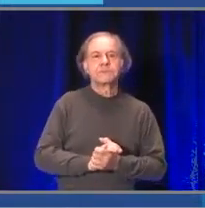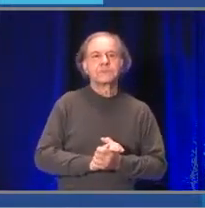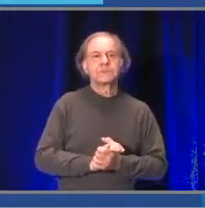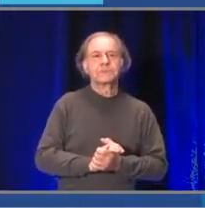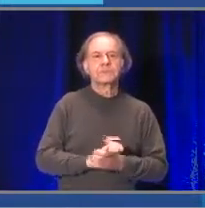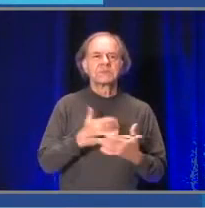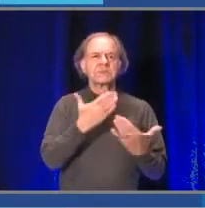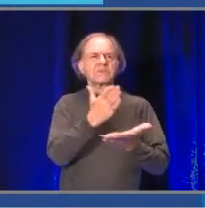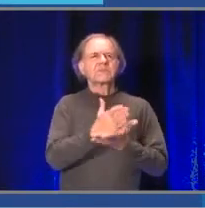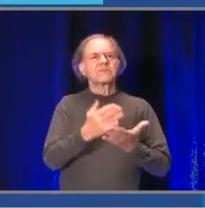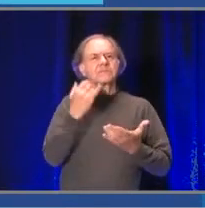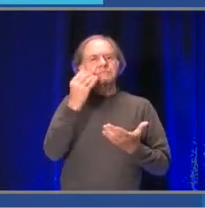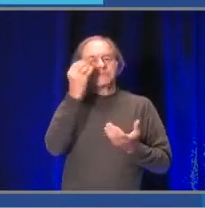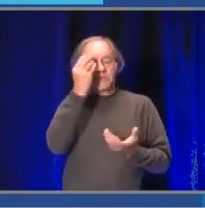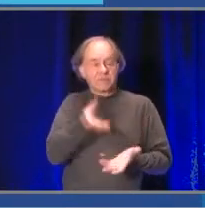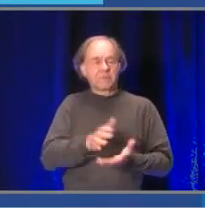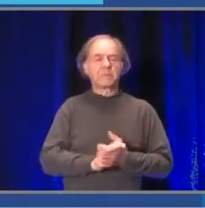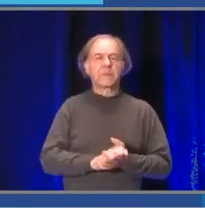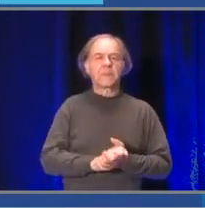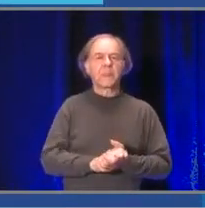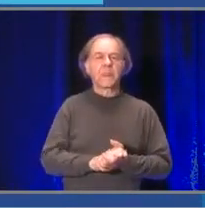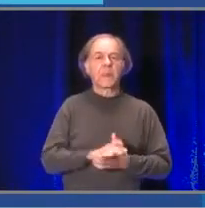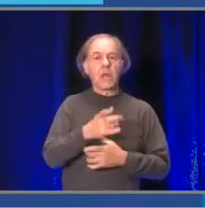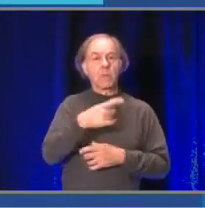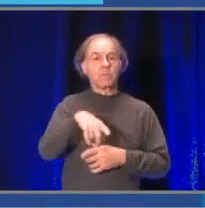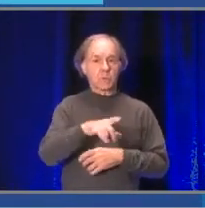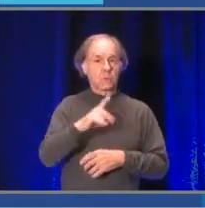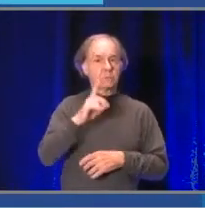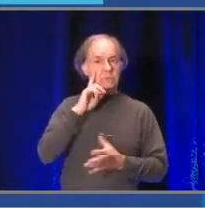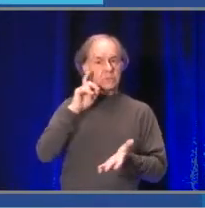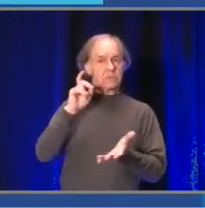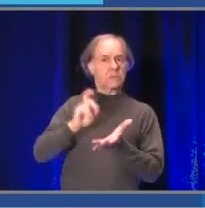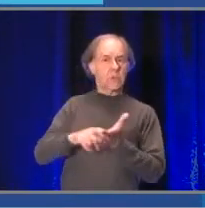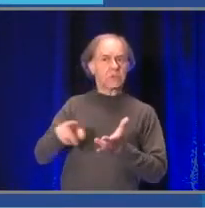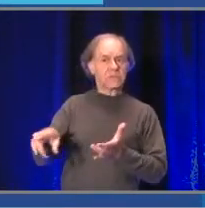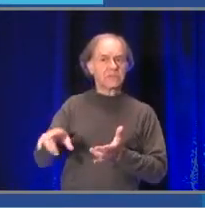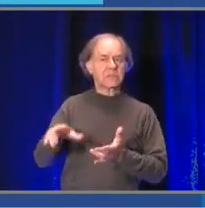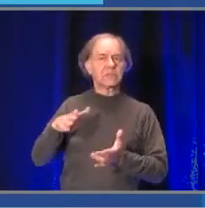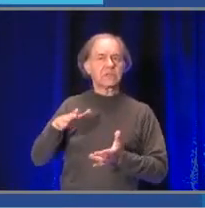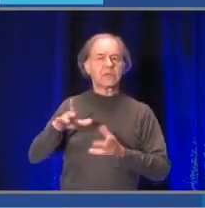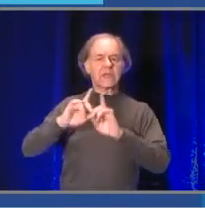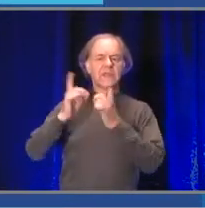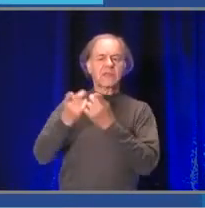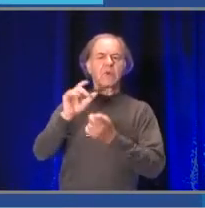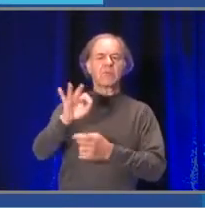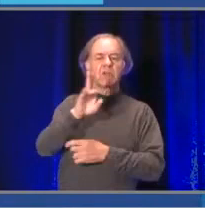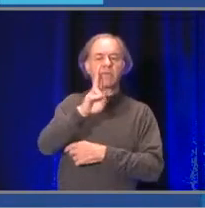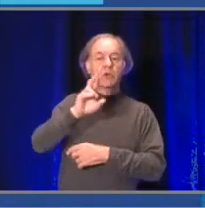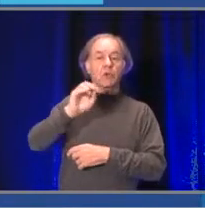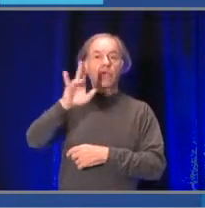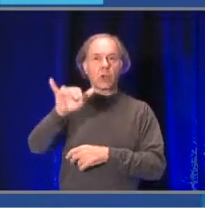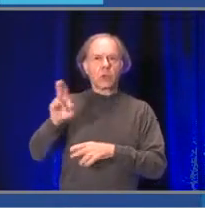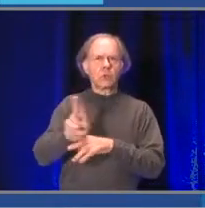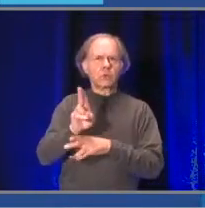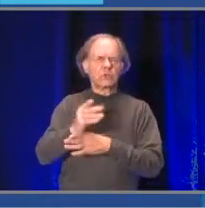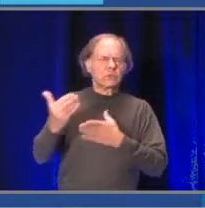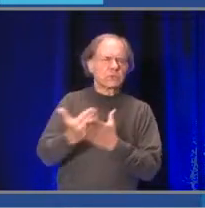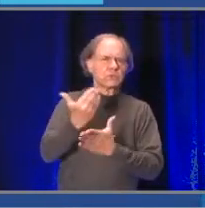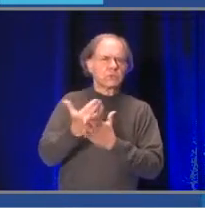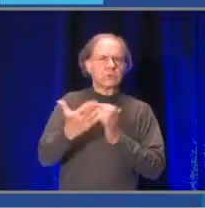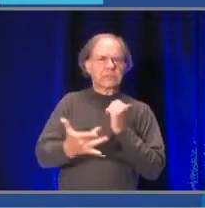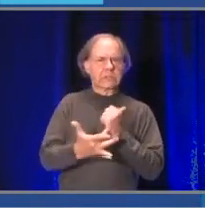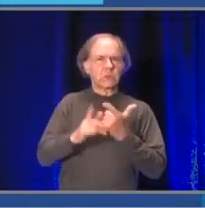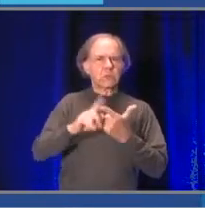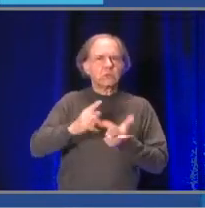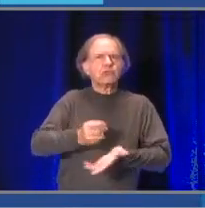and give you some information. So as you clearly saw, the Department of Urology uses state-of-the-art technologies to